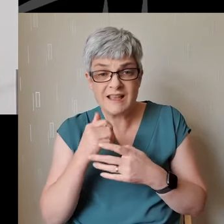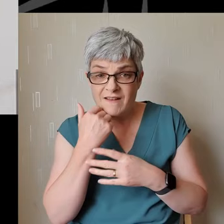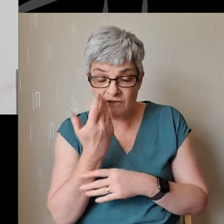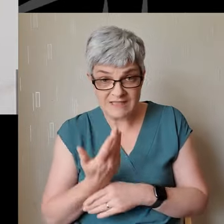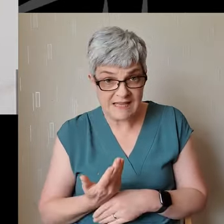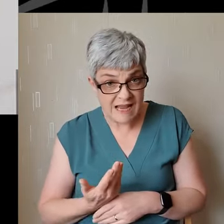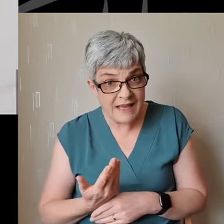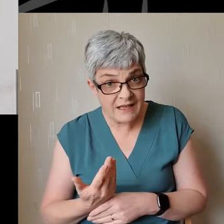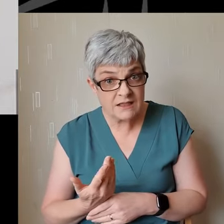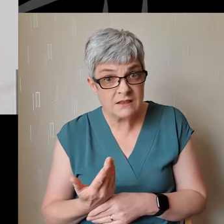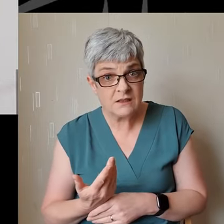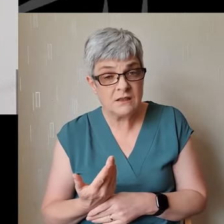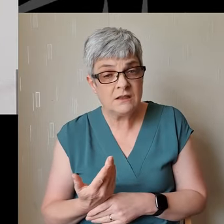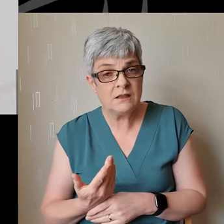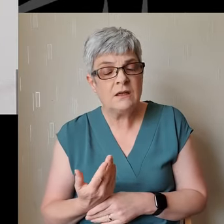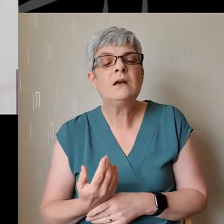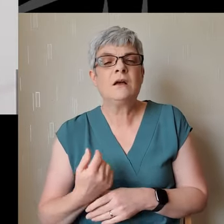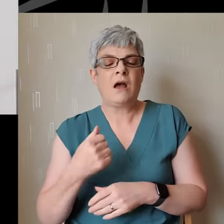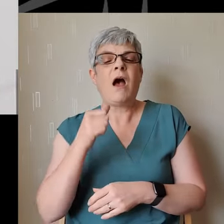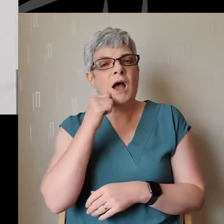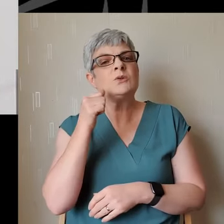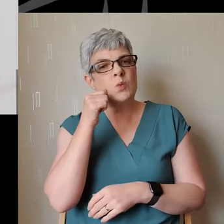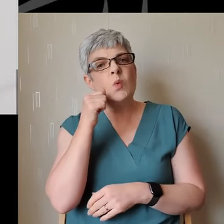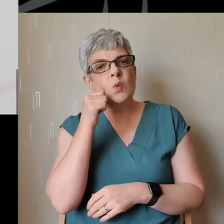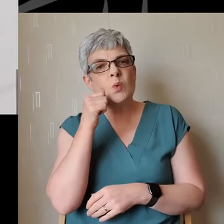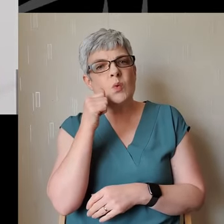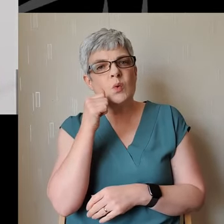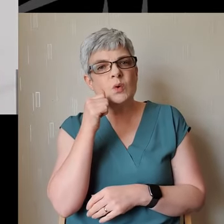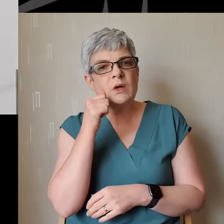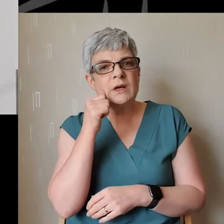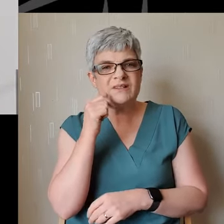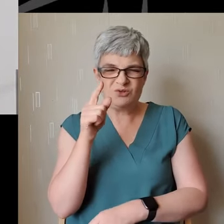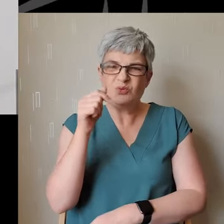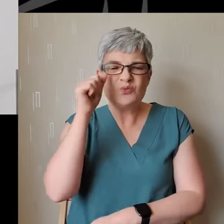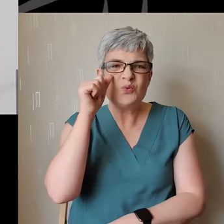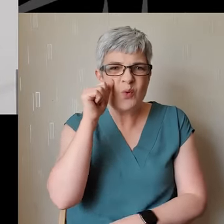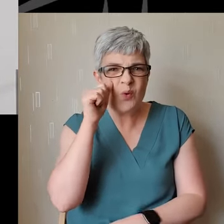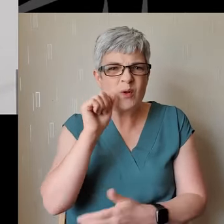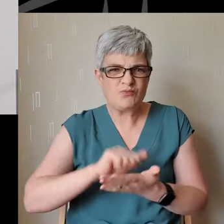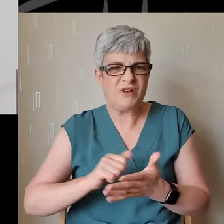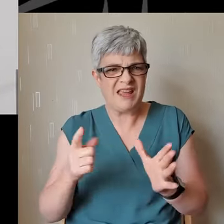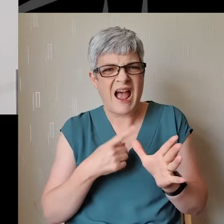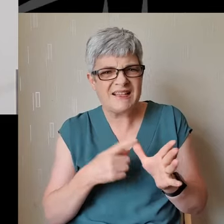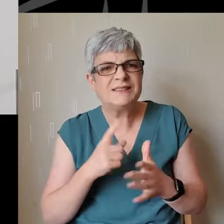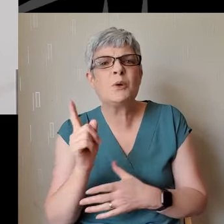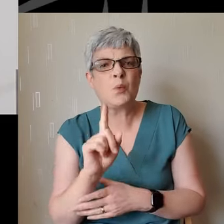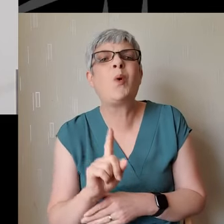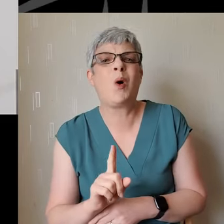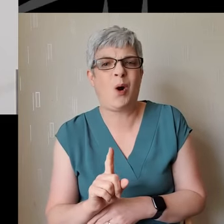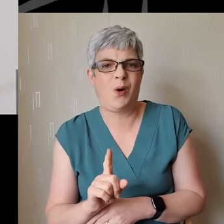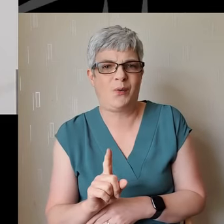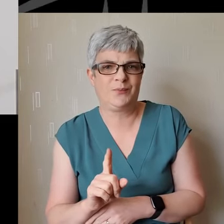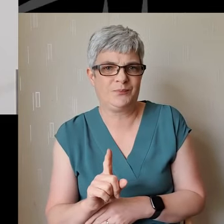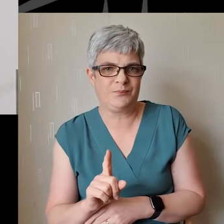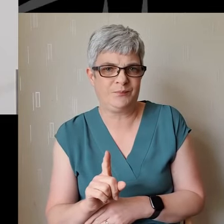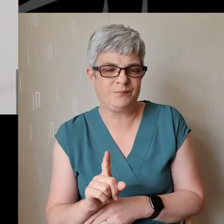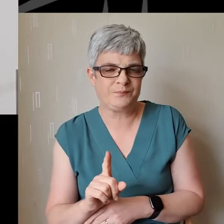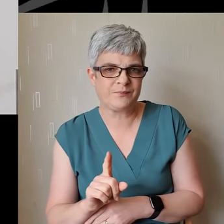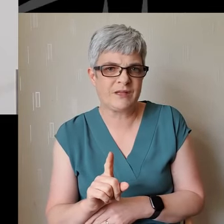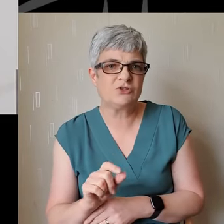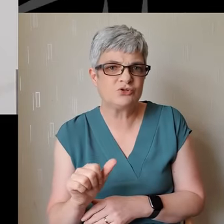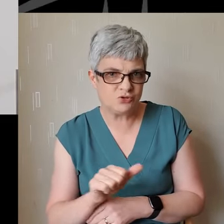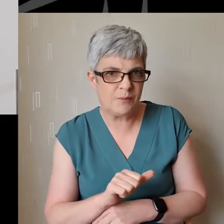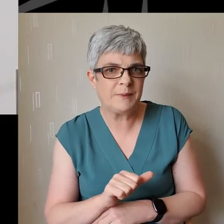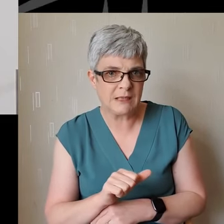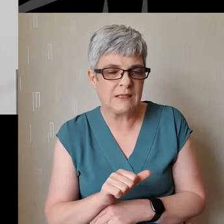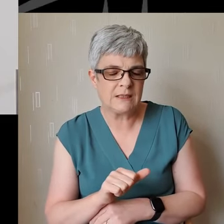Now, I know, and I'm sure you know too, what's the correct answer to these. But only